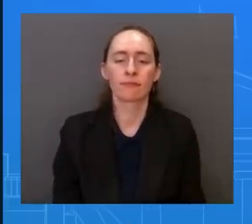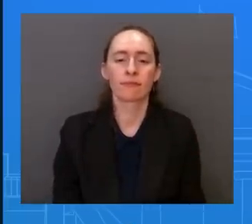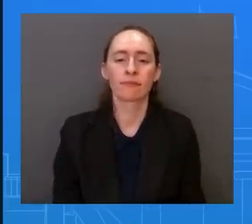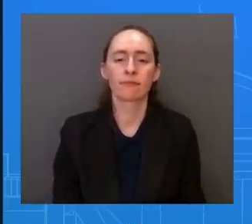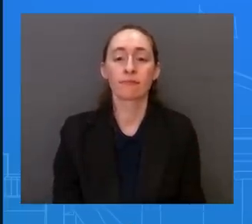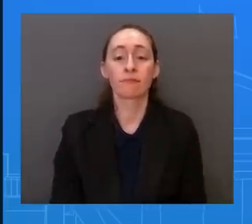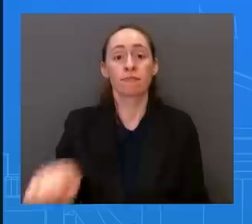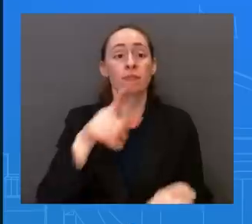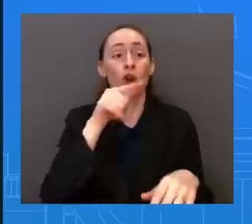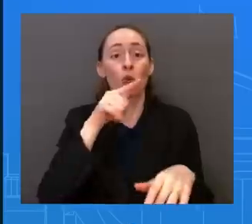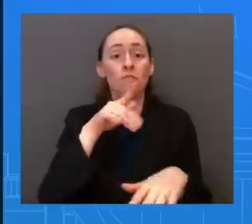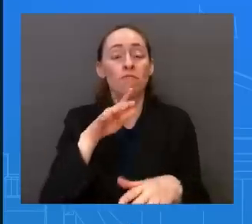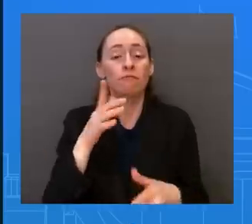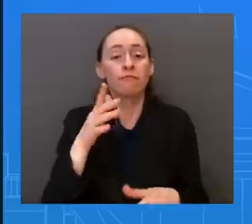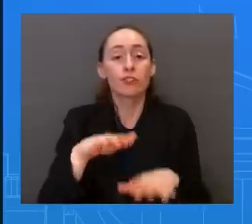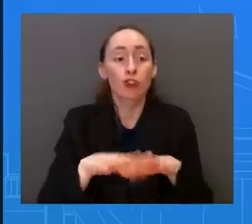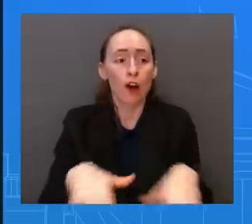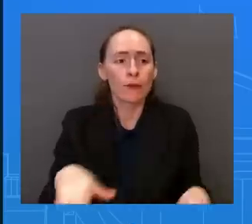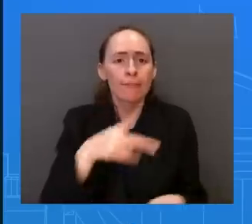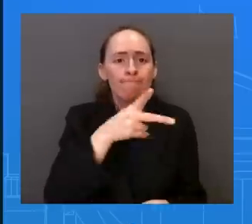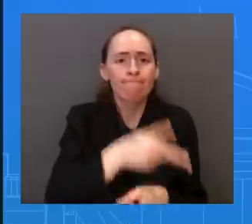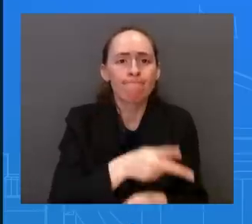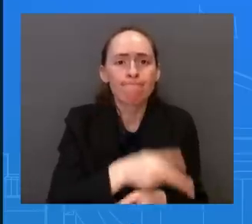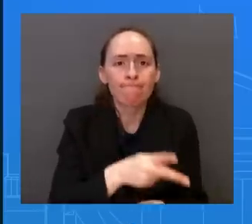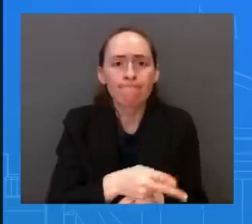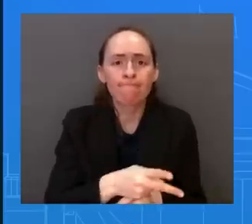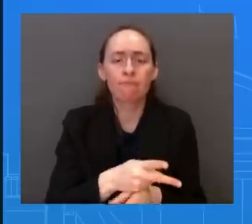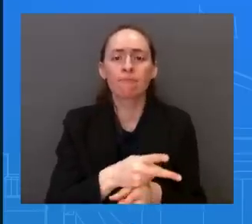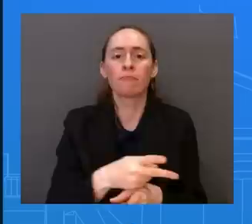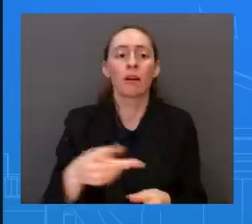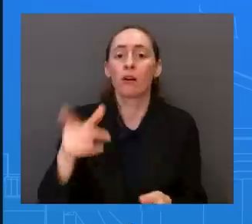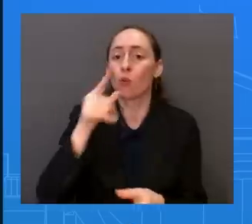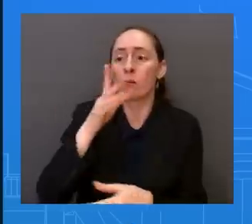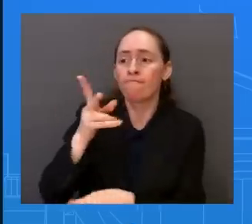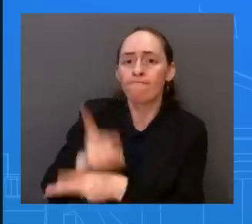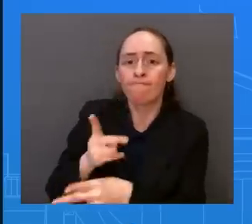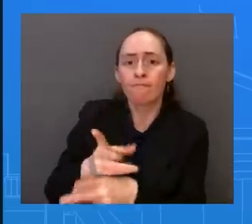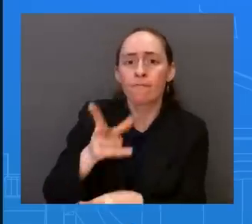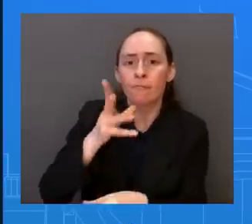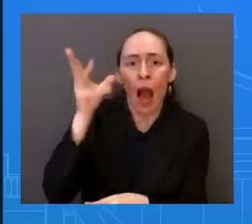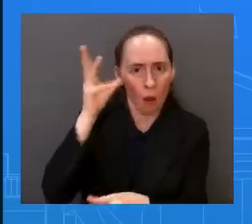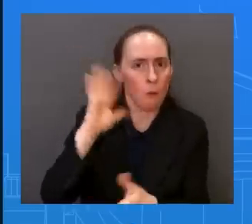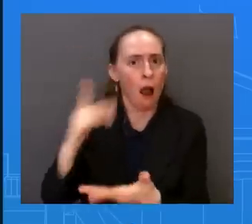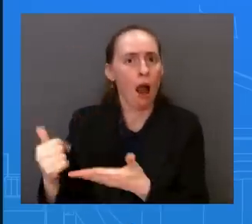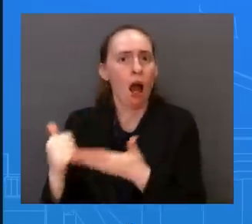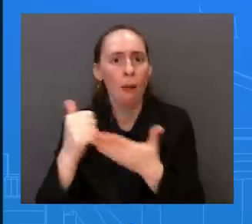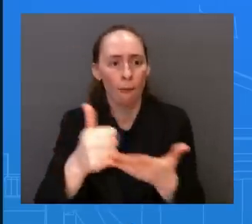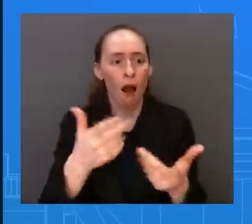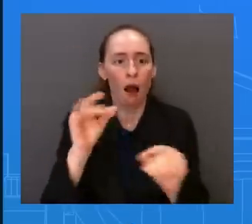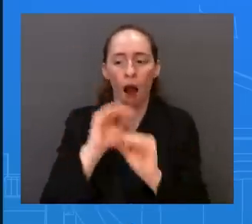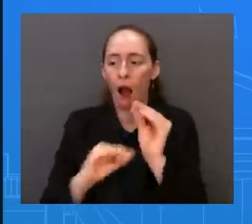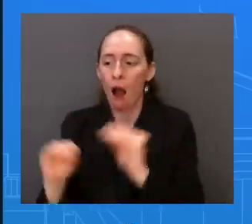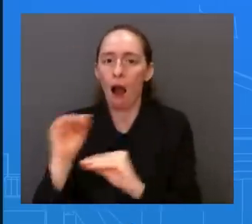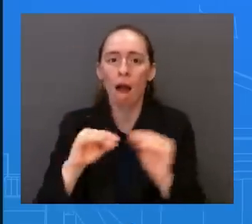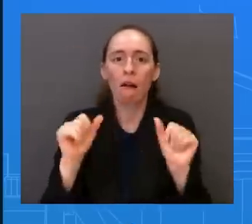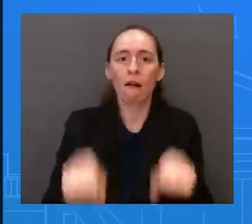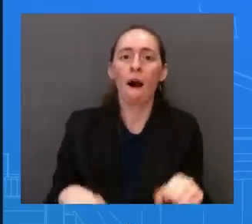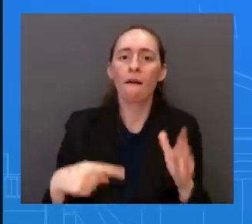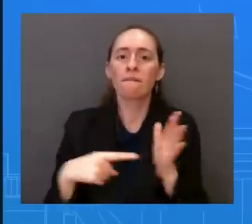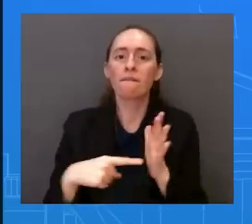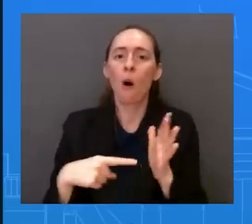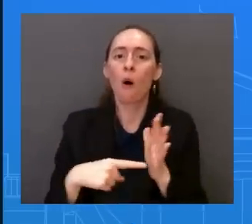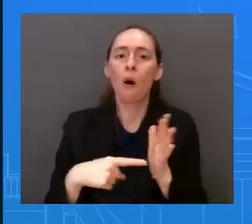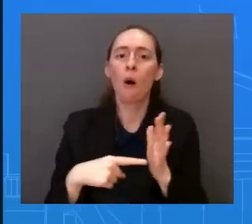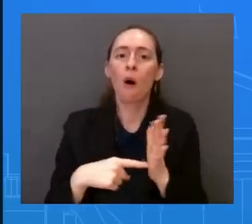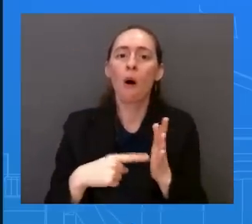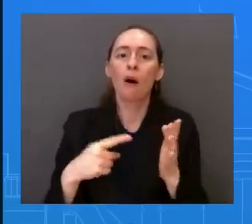sheet challenges, but also can help more parents, more women work. Those are the kinds of policies that would actually help to continue the progress that we